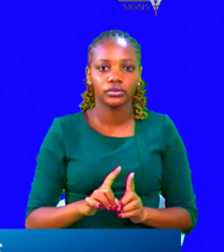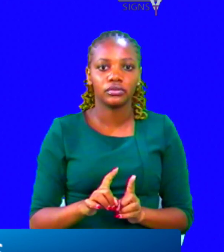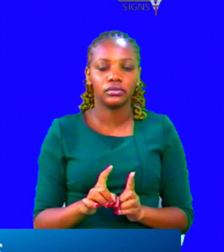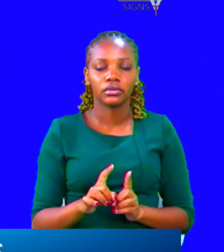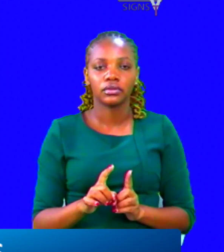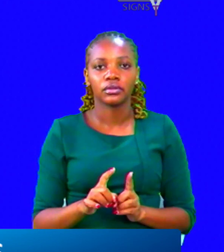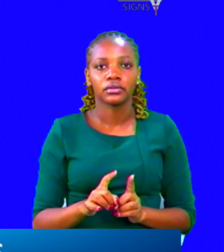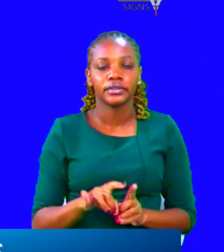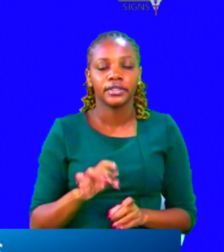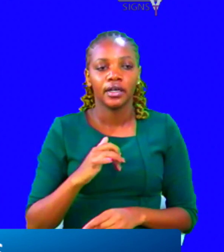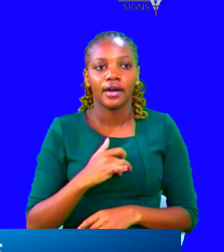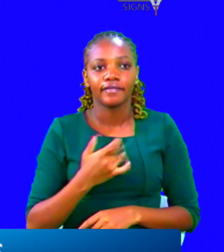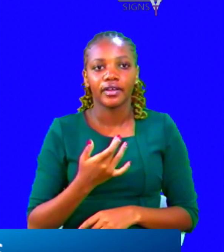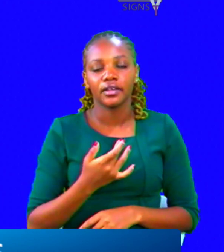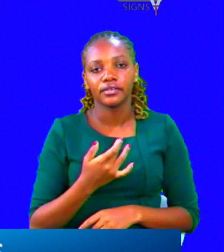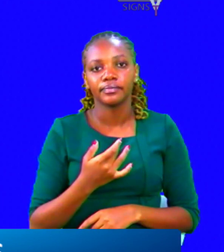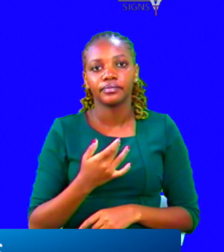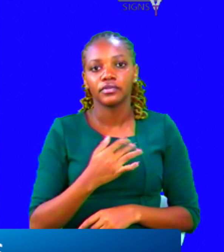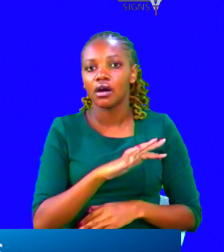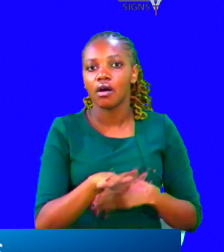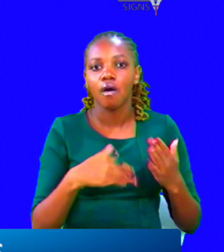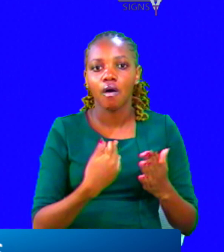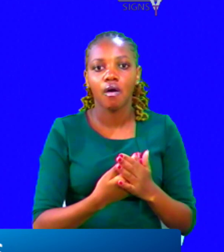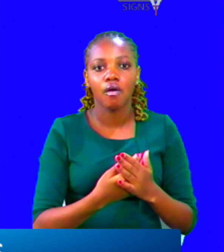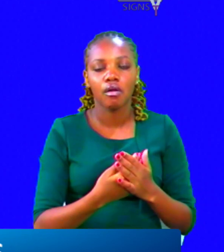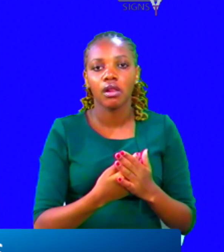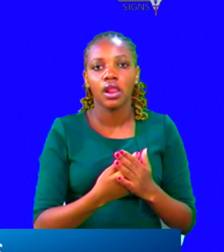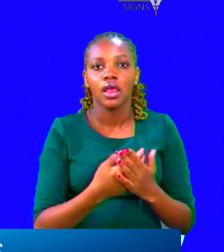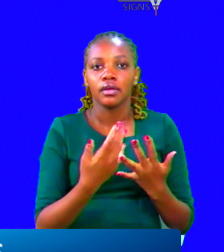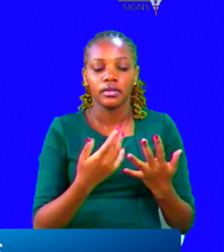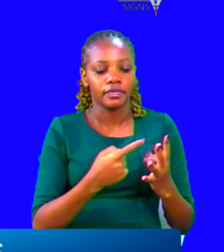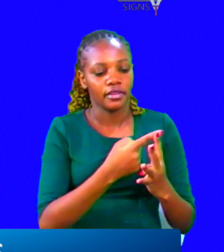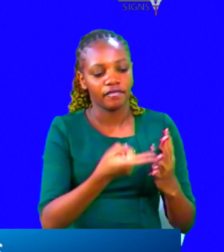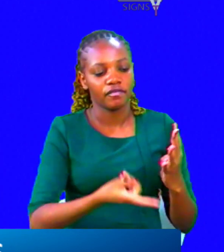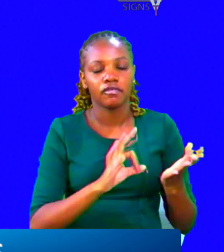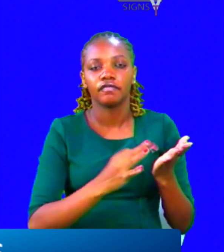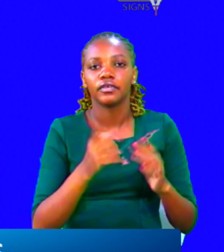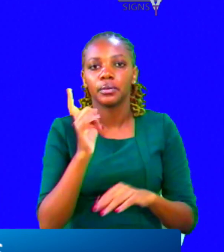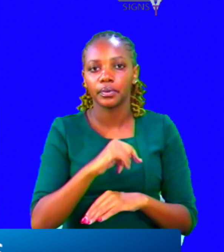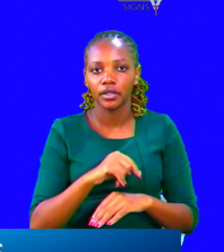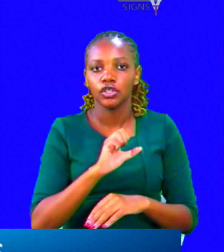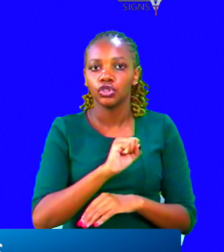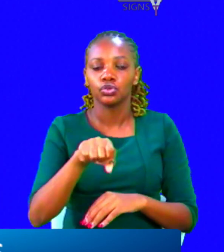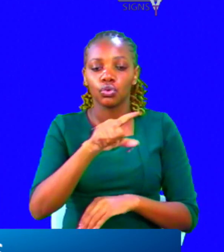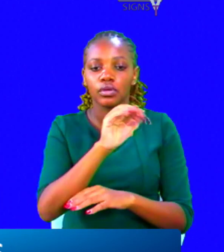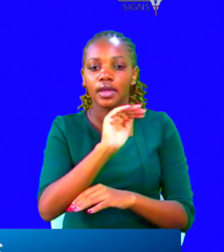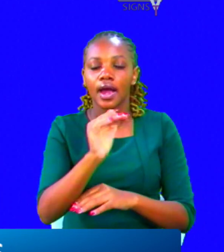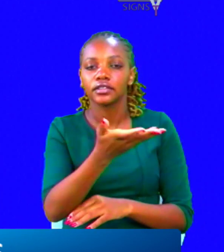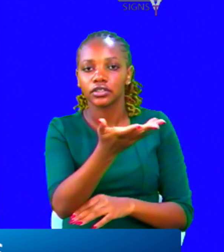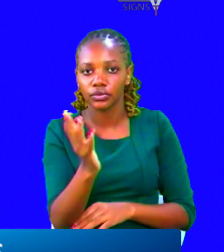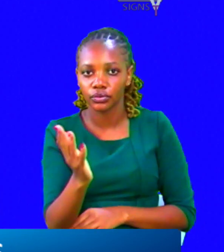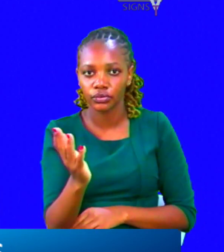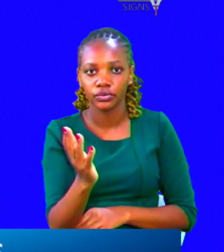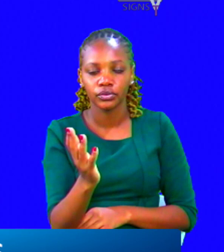My lord, it also divests vested rights. It fails all the 4 requirements in SK Macharia. And so we ask you, my